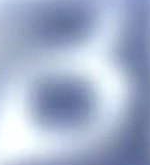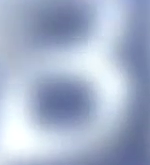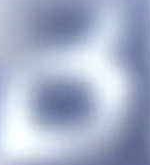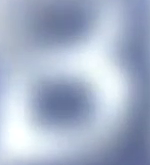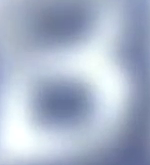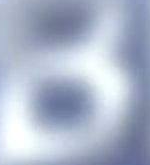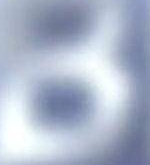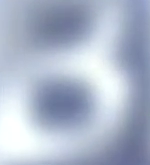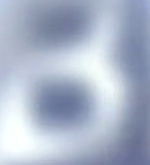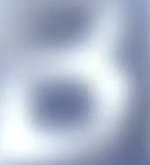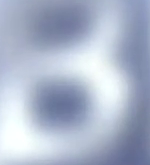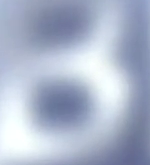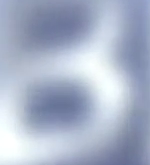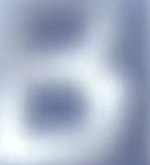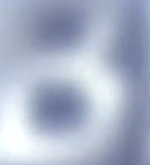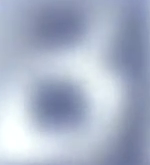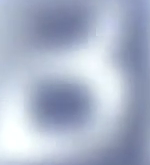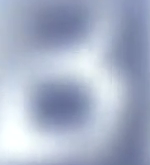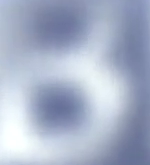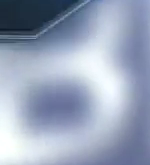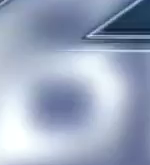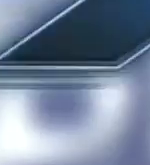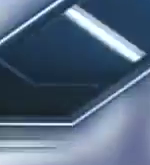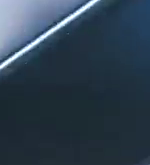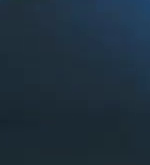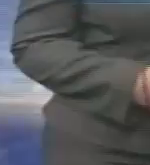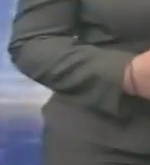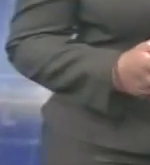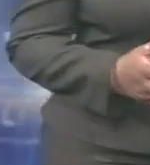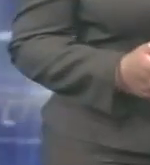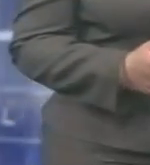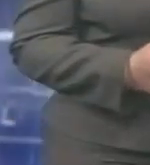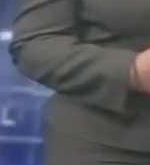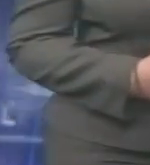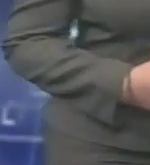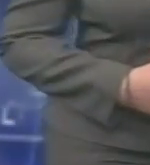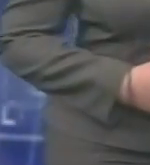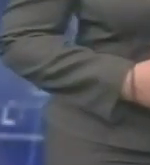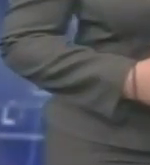www.znsbahamas.com or become our friend on ZNS's official Facebook page. And that will